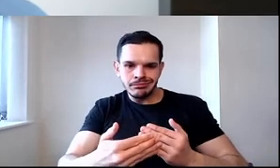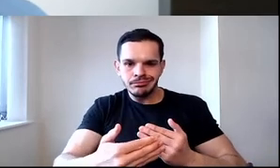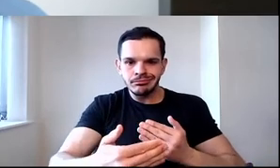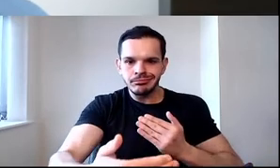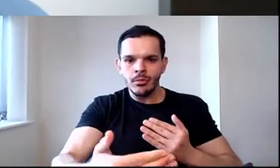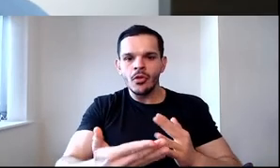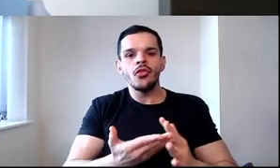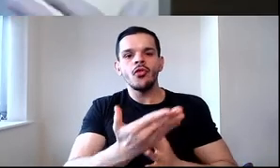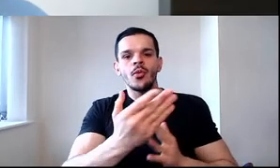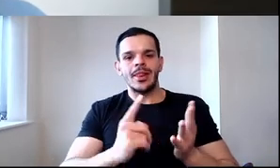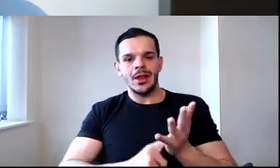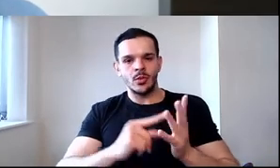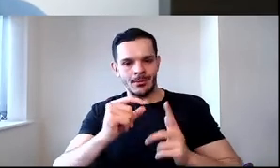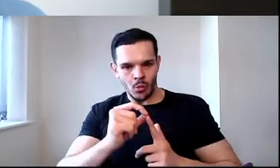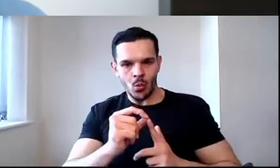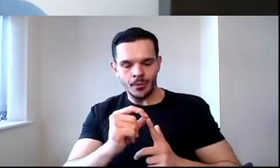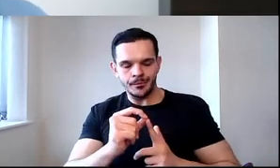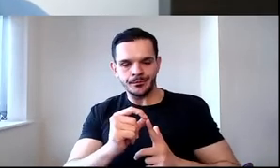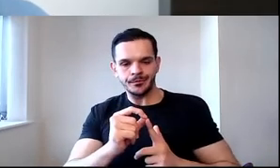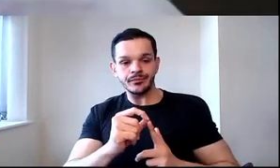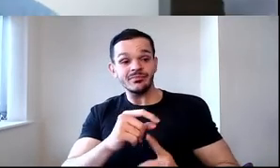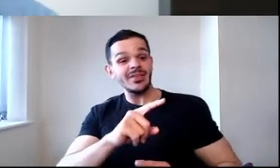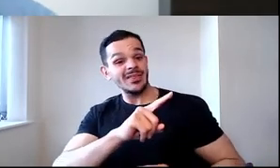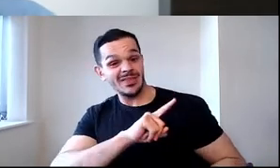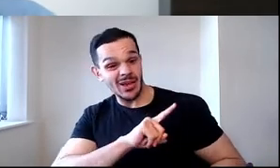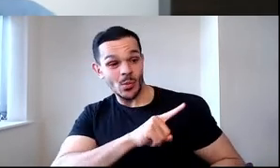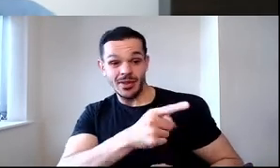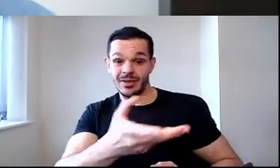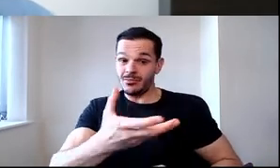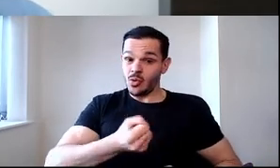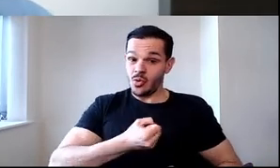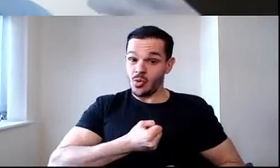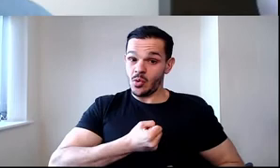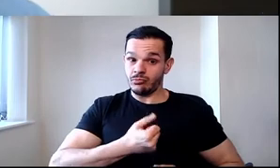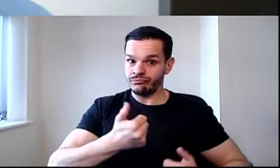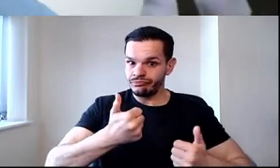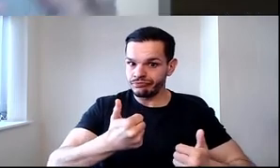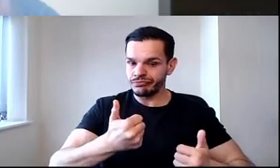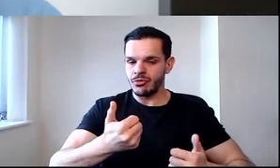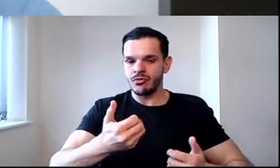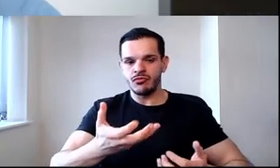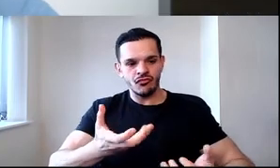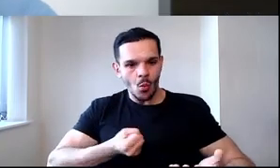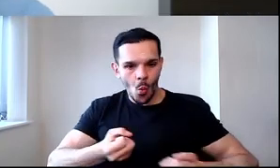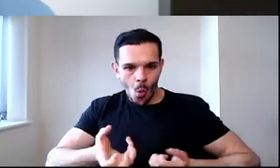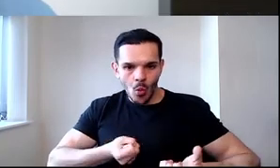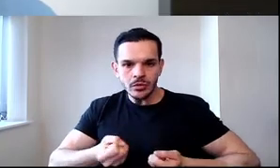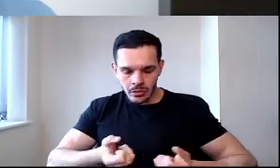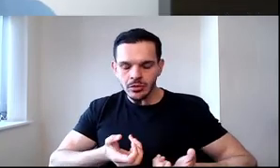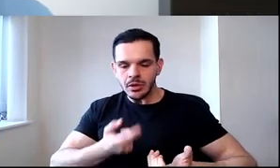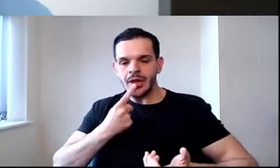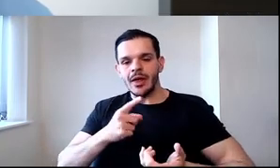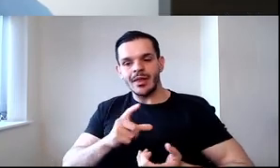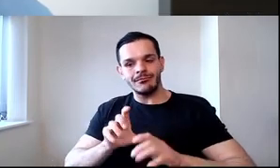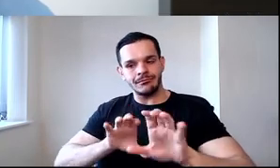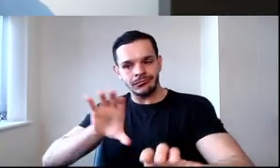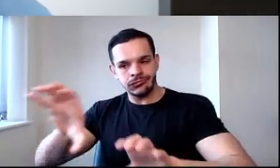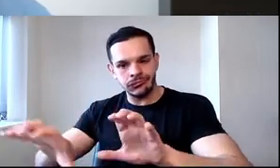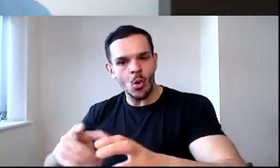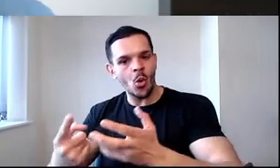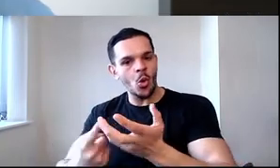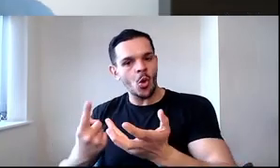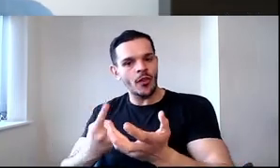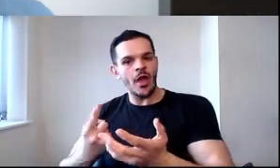pool. And because they do so, they earn rewards, which they then use in other liquidity pools to get